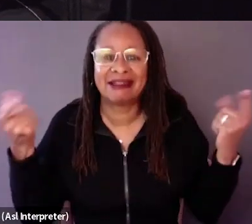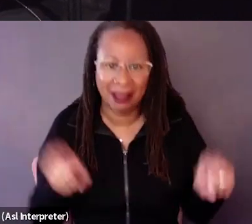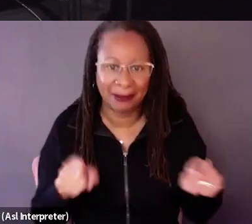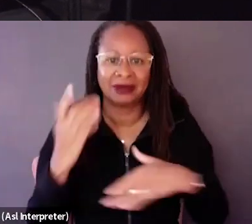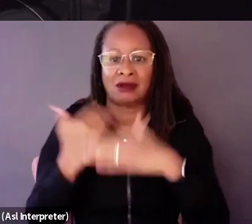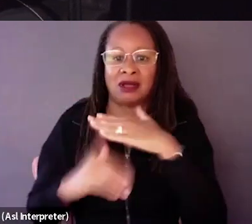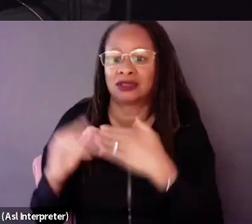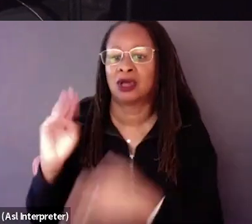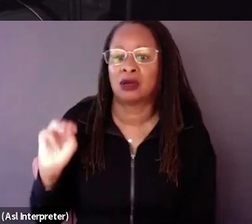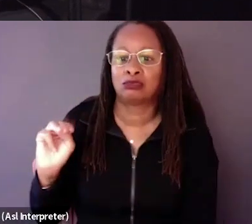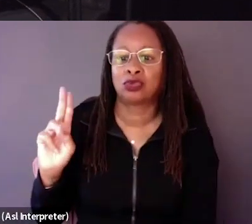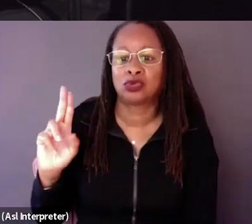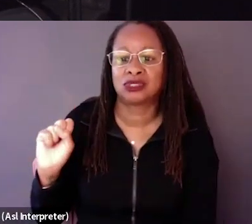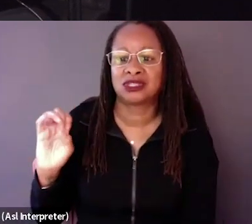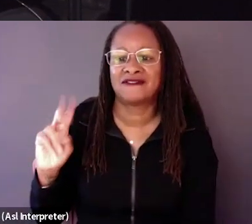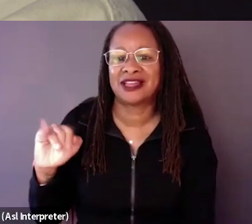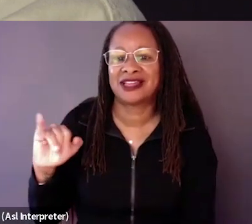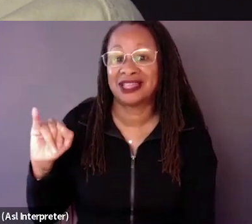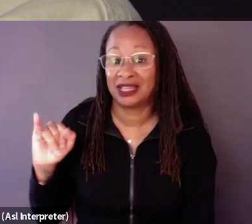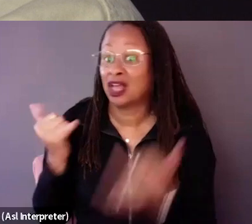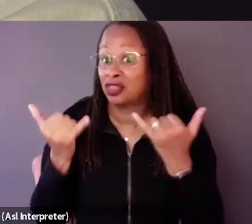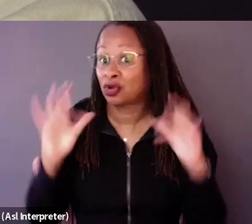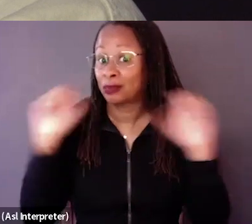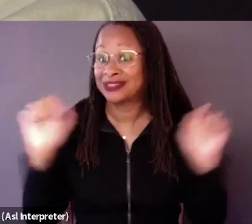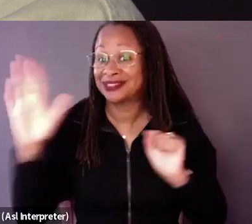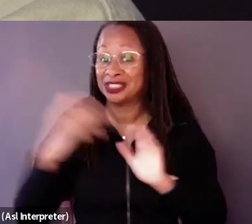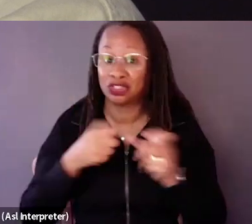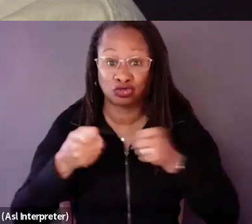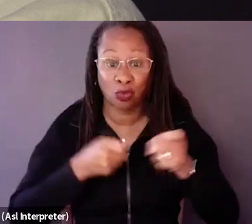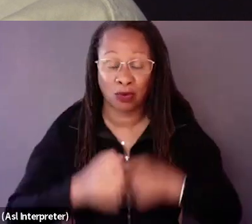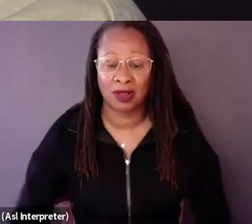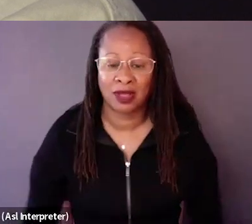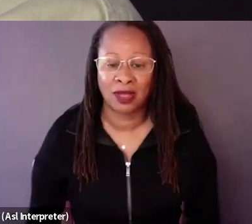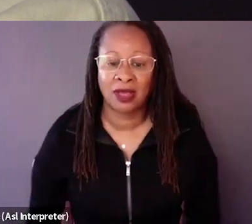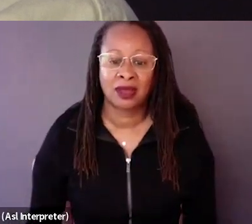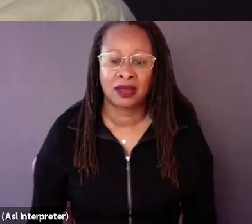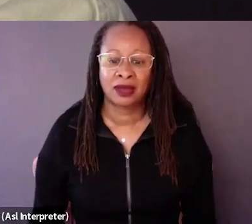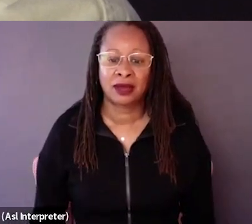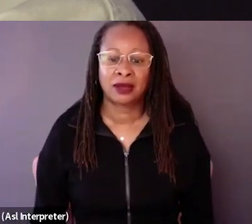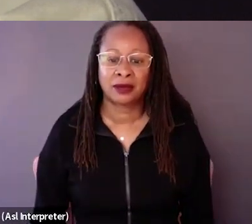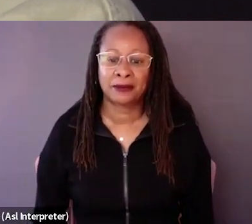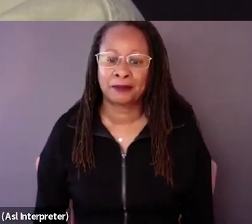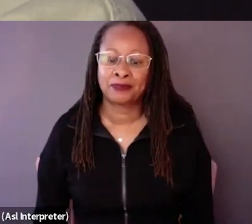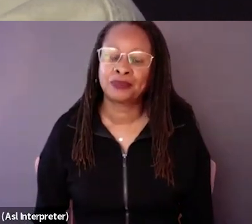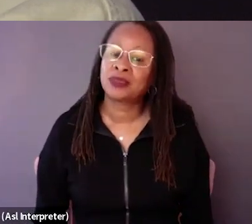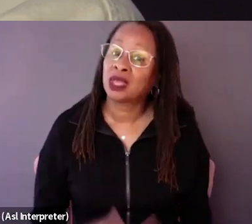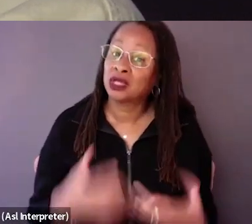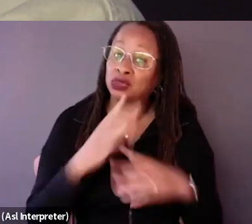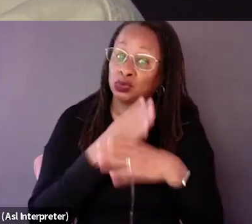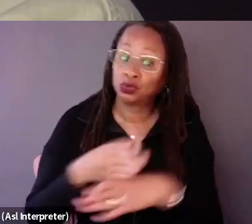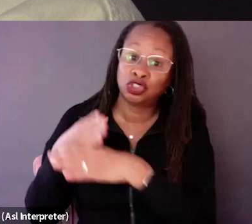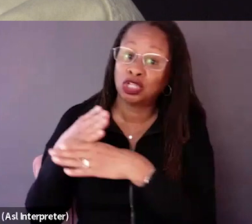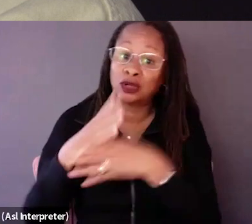So they saw the film and they were like, guys, you've been so nice to Museveni. We're giving